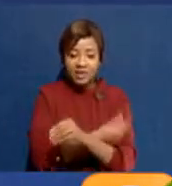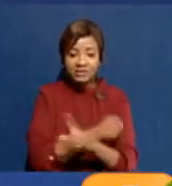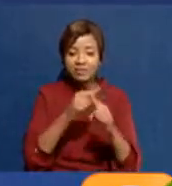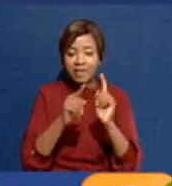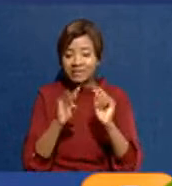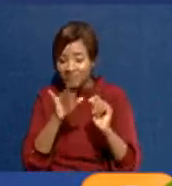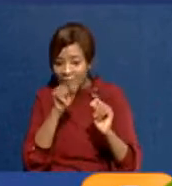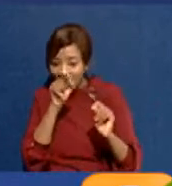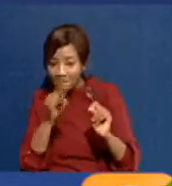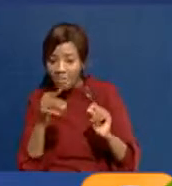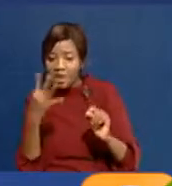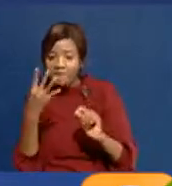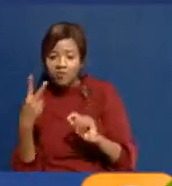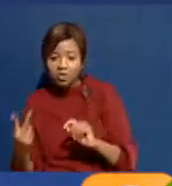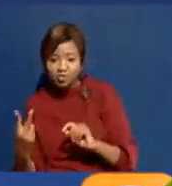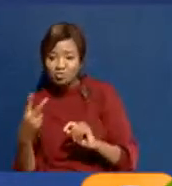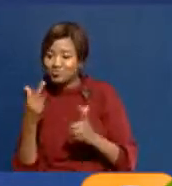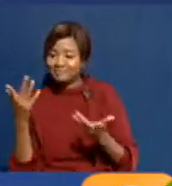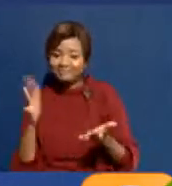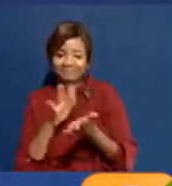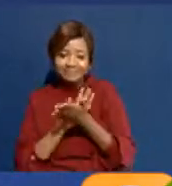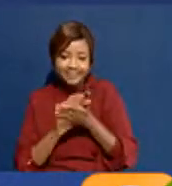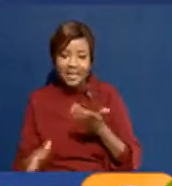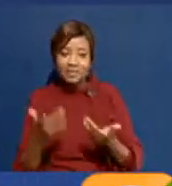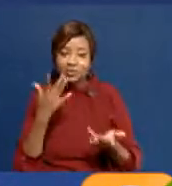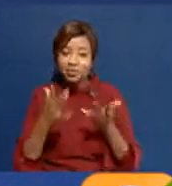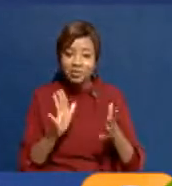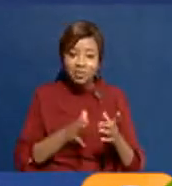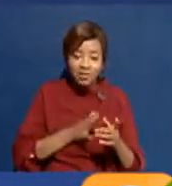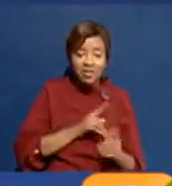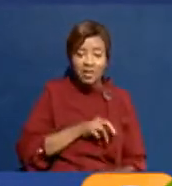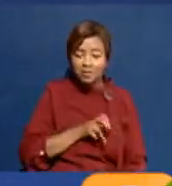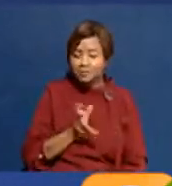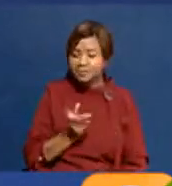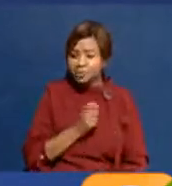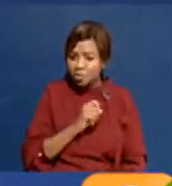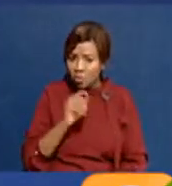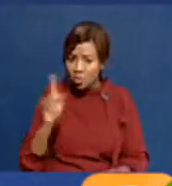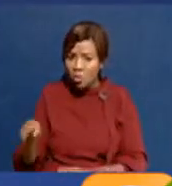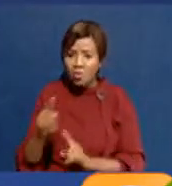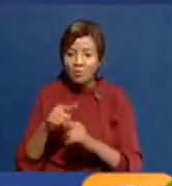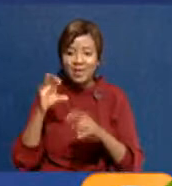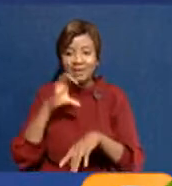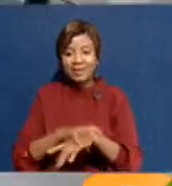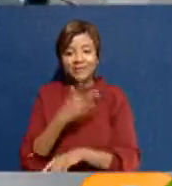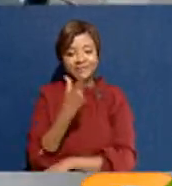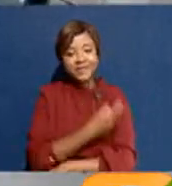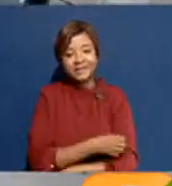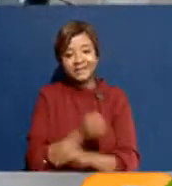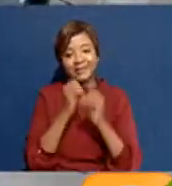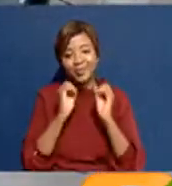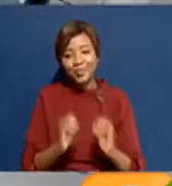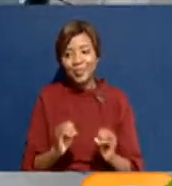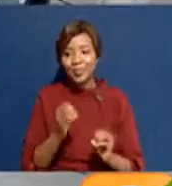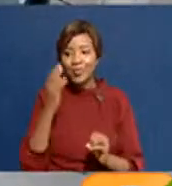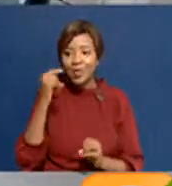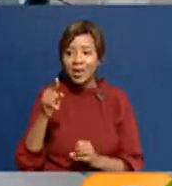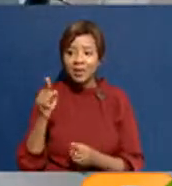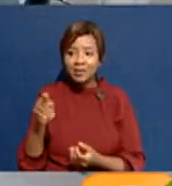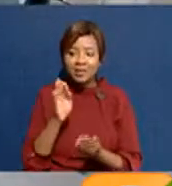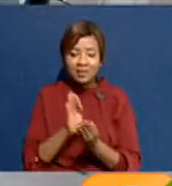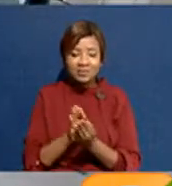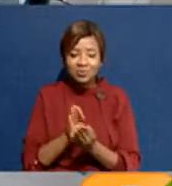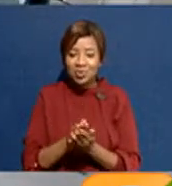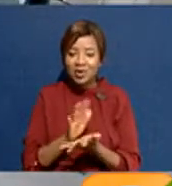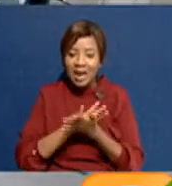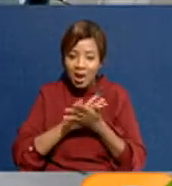Mm-hmm. So even if the mothers were able to struggle and reach those areas, they'll not be able to get the vaccines because they cannot be stored in such areas.